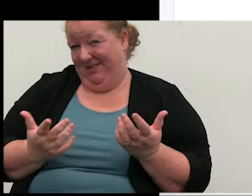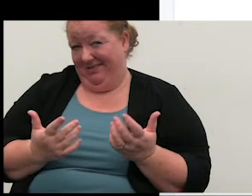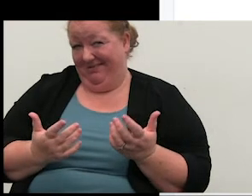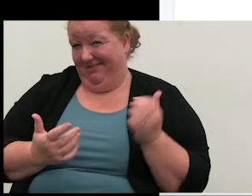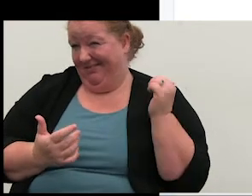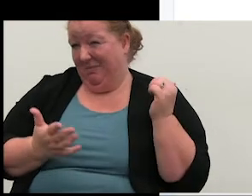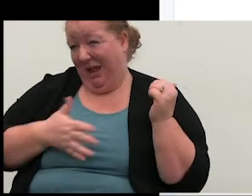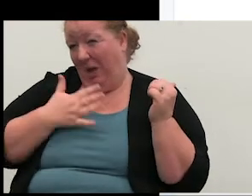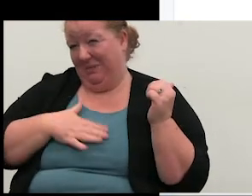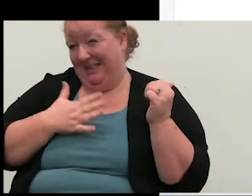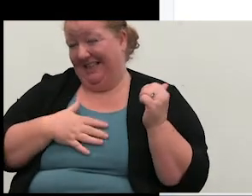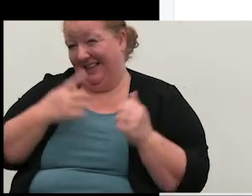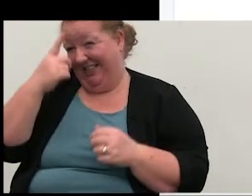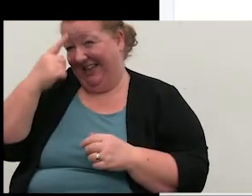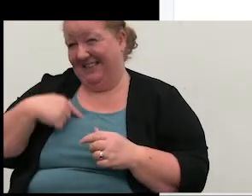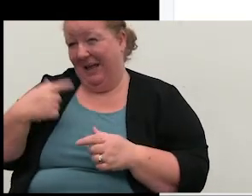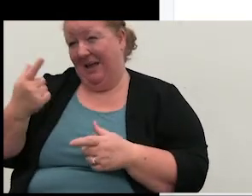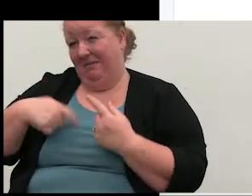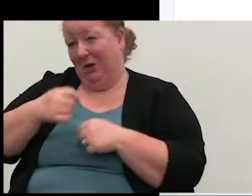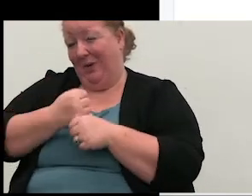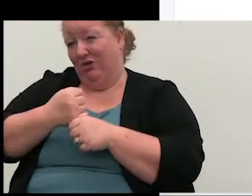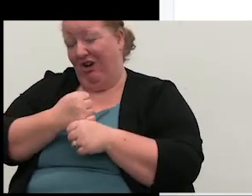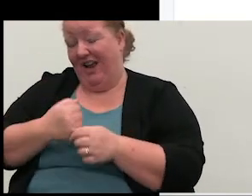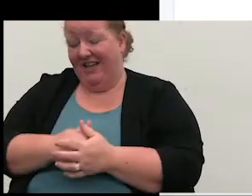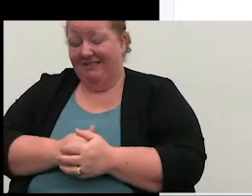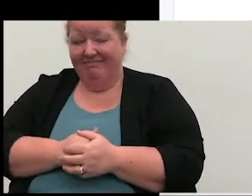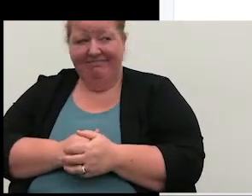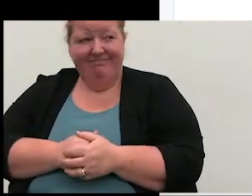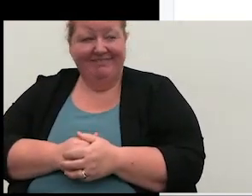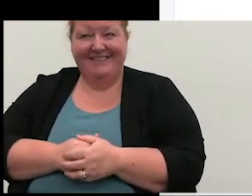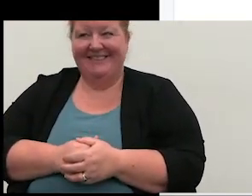I'm a bit upset in case I'm going grey.